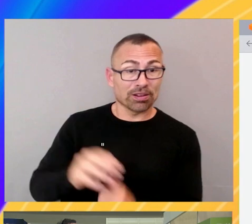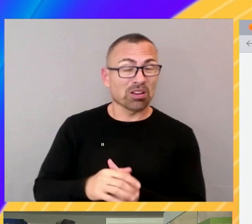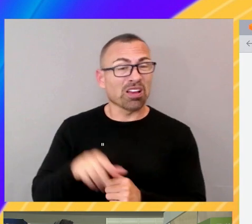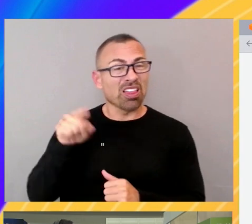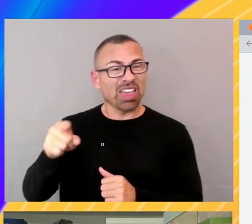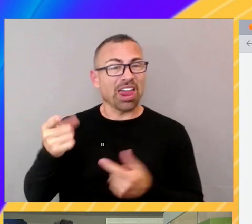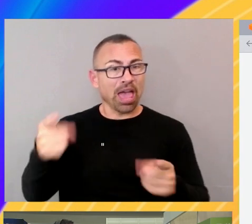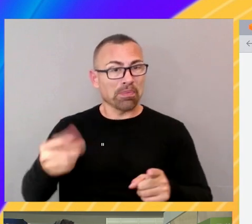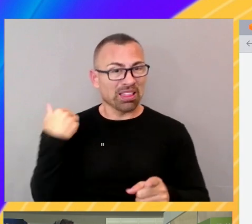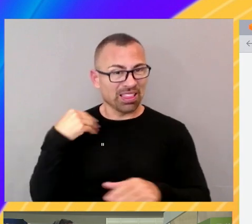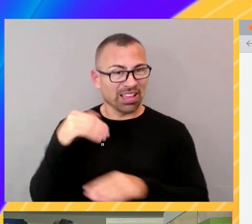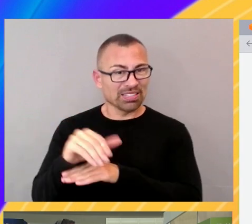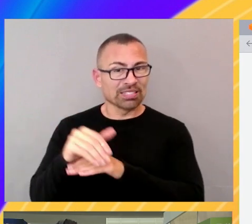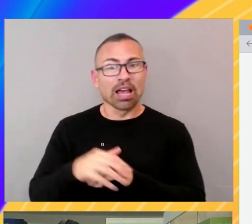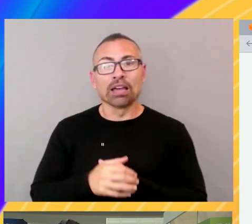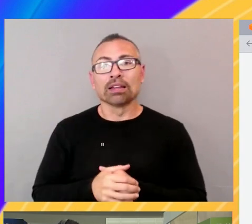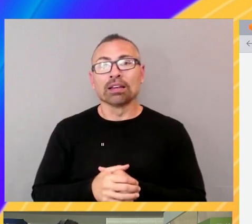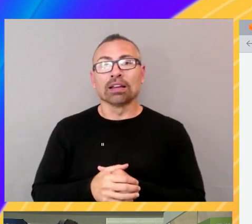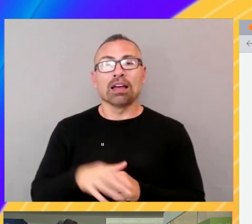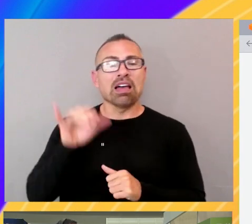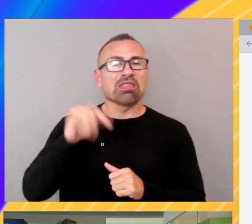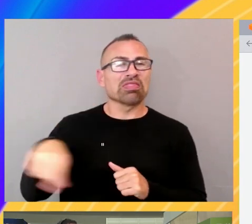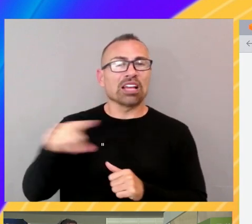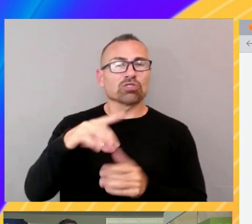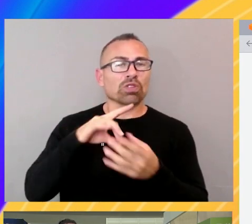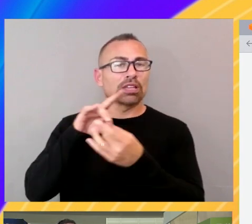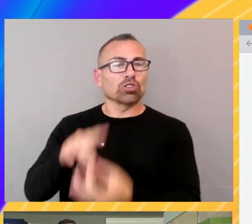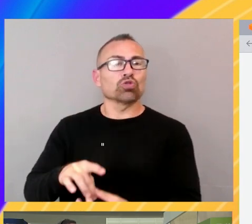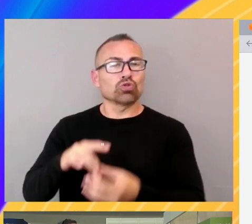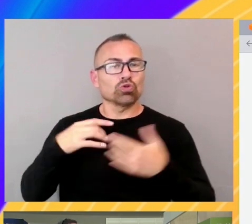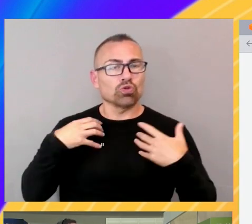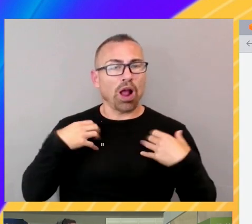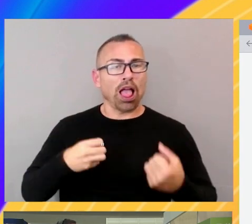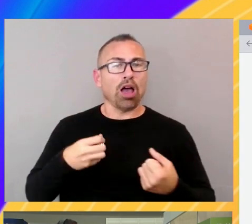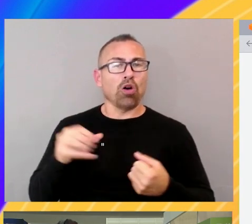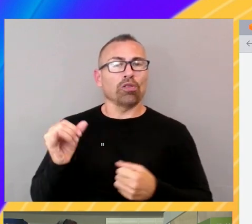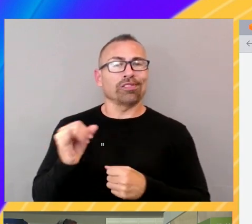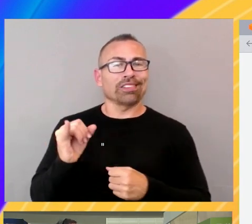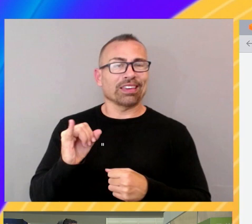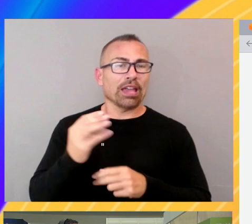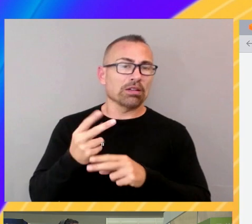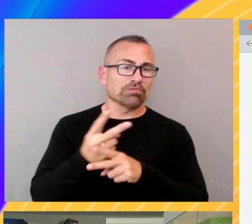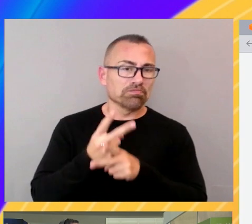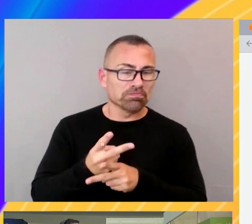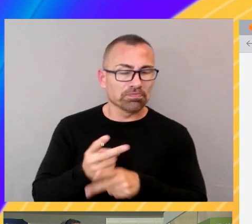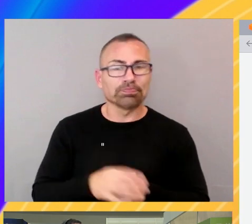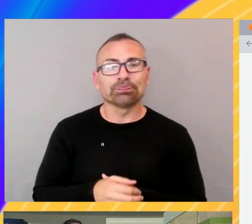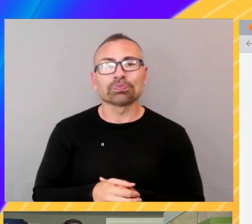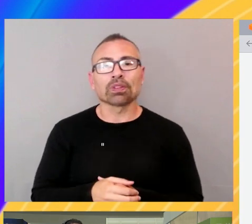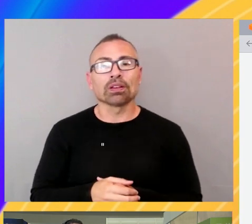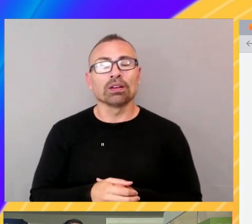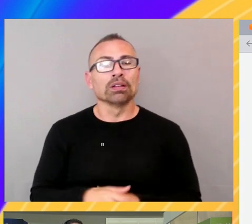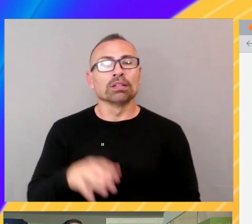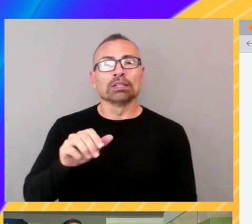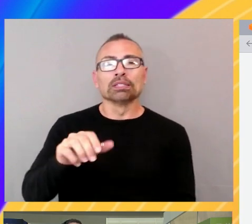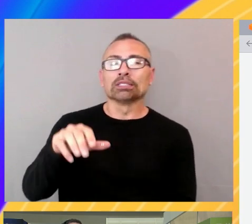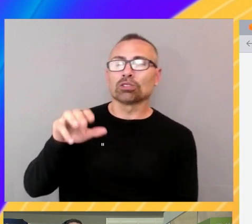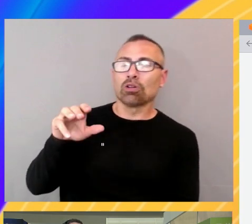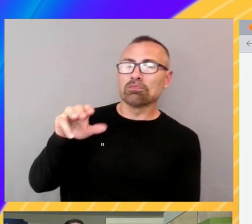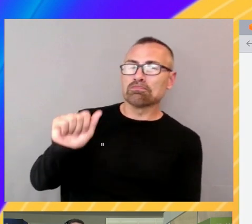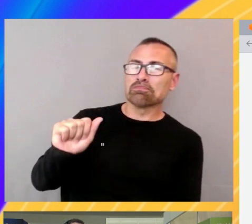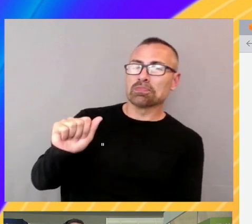Now, SageMaker is one of our machine learning services, and generative AI is machine learning based and backed. And we have a whole